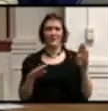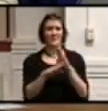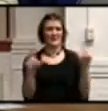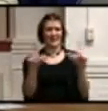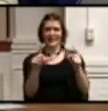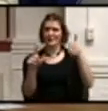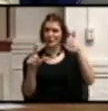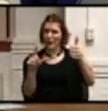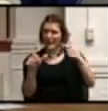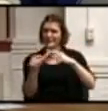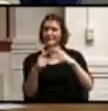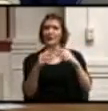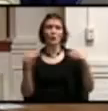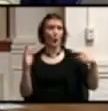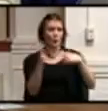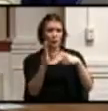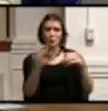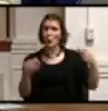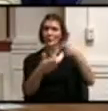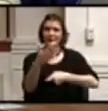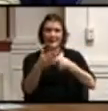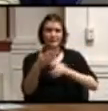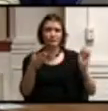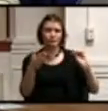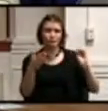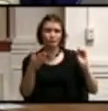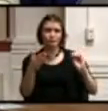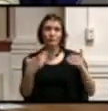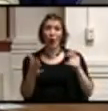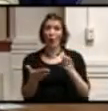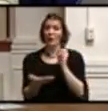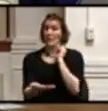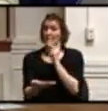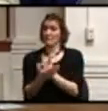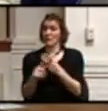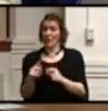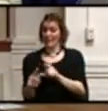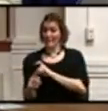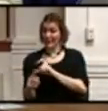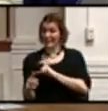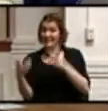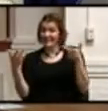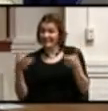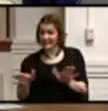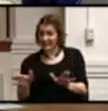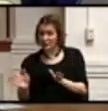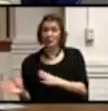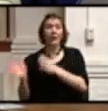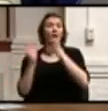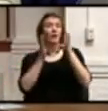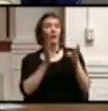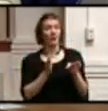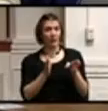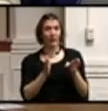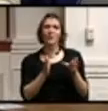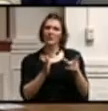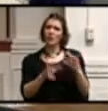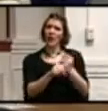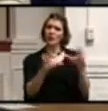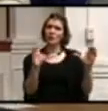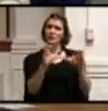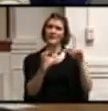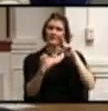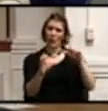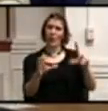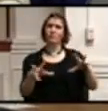license, and they have no outstanding fees or taxes. They've been reviewed and approved by the Brattleboro Police Department, and I believe they've fully obtained a